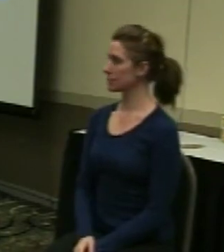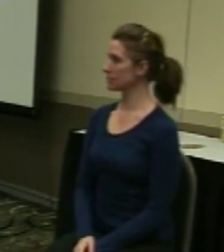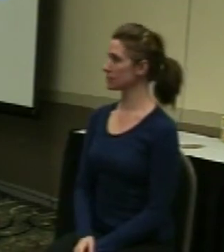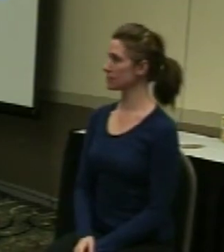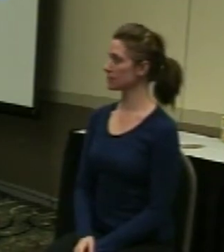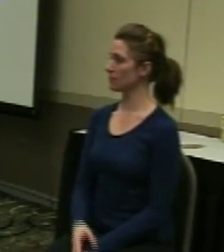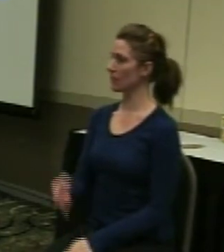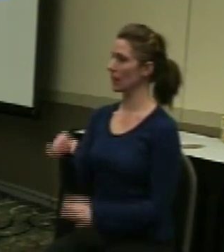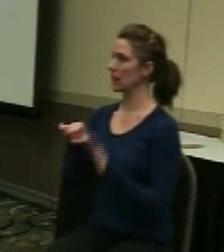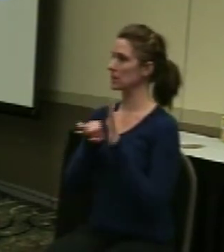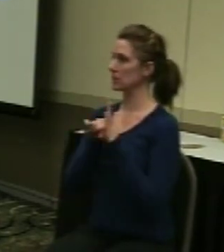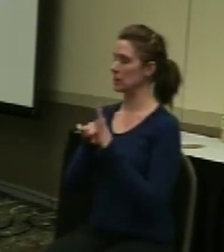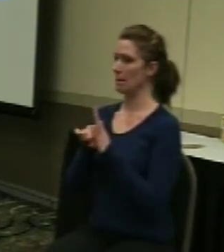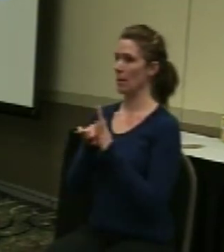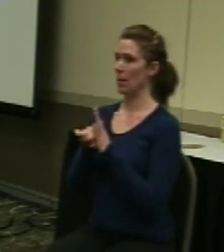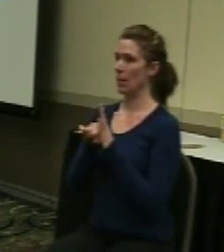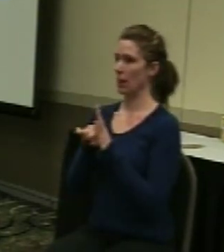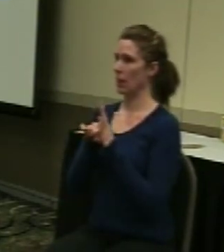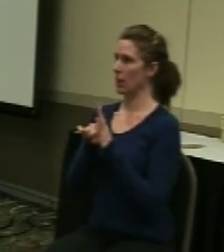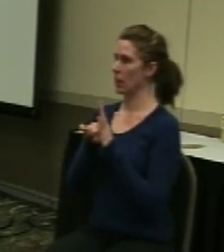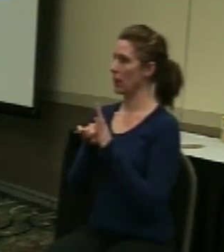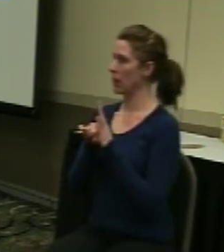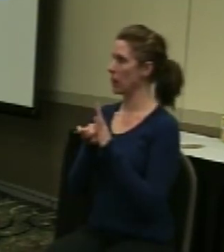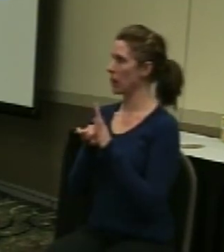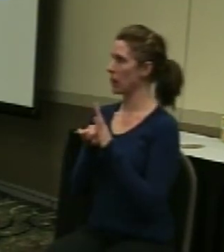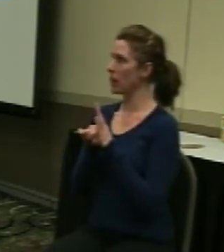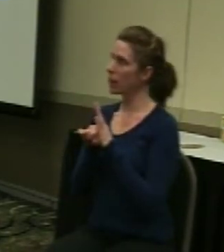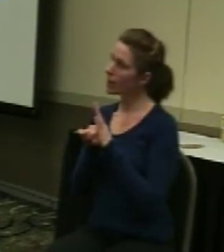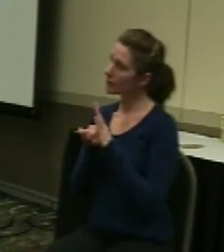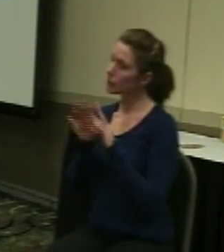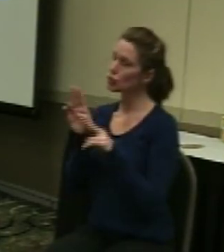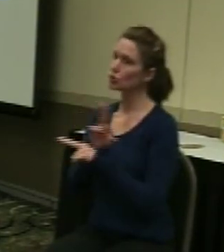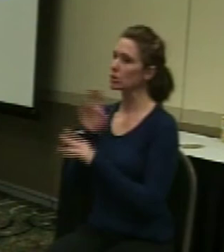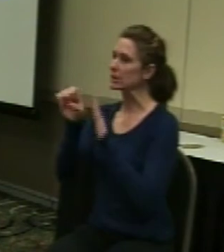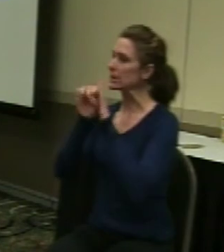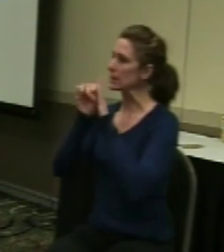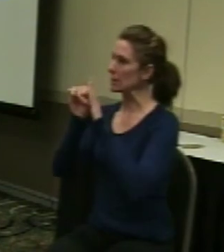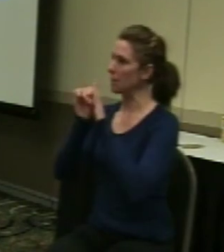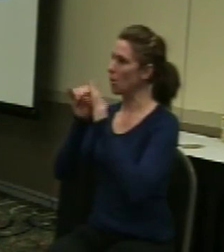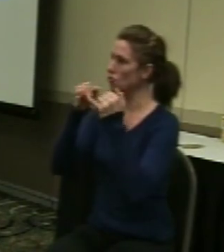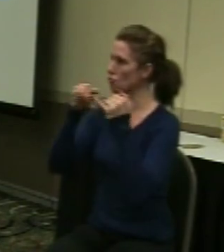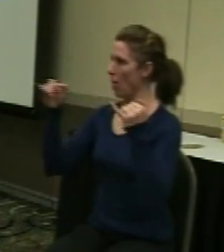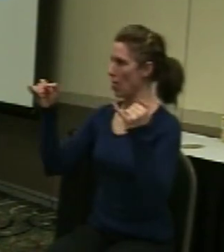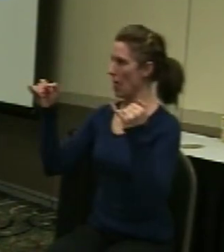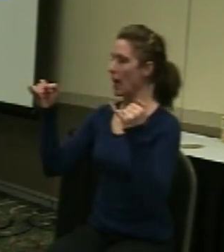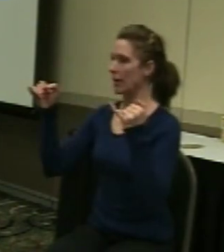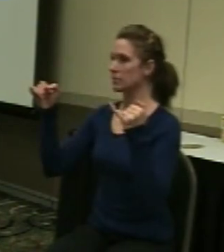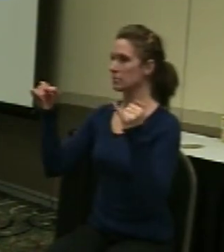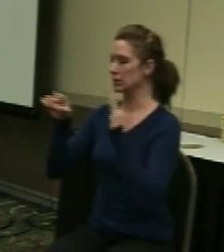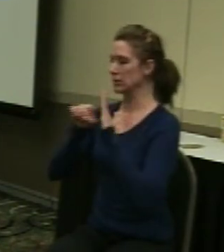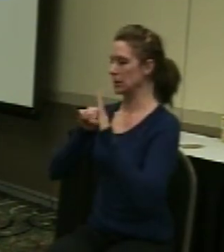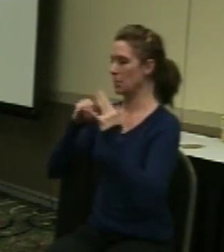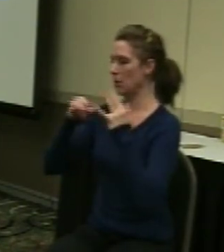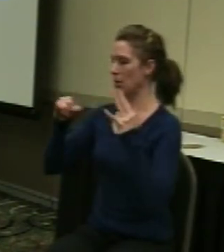symbol is what you would get, is what you'd use to draw the line there to show before intervention and after